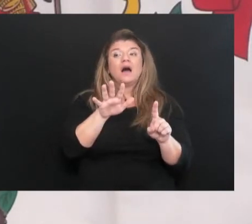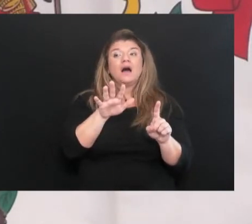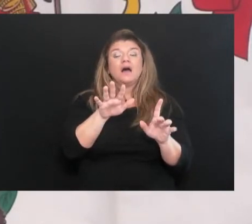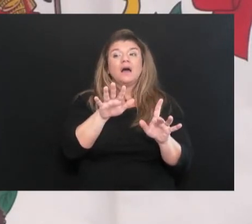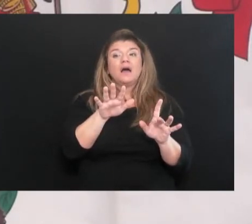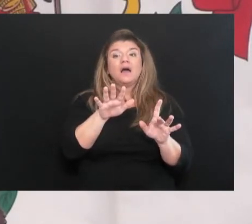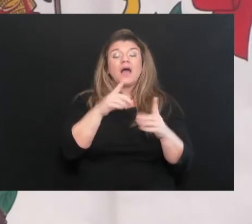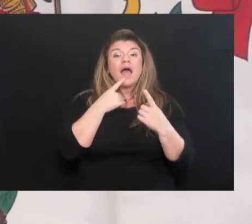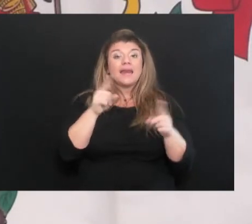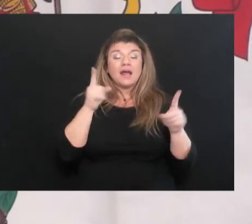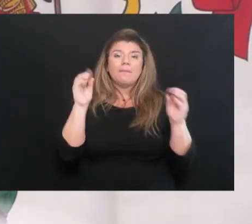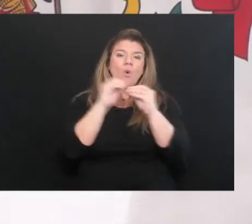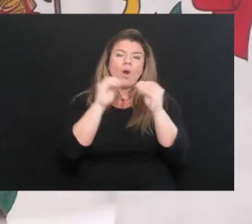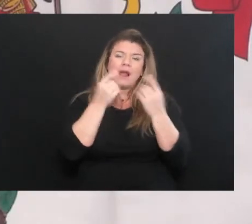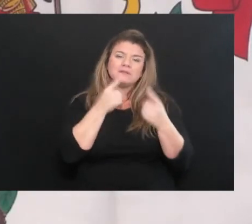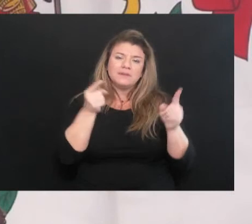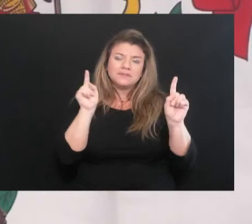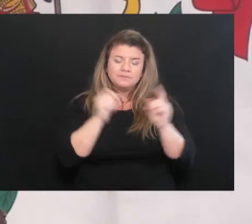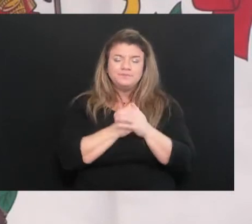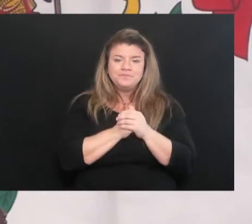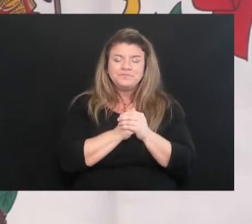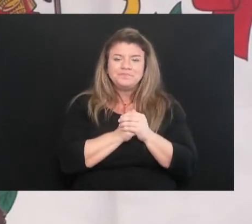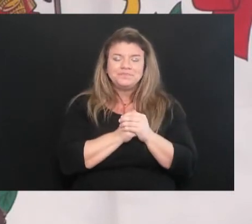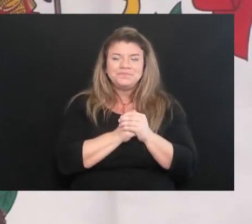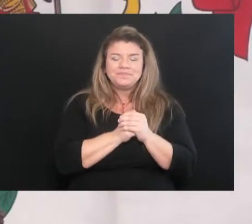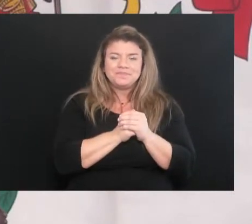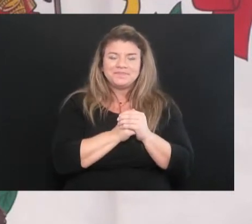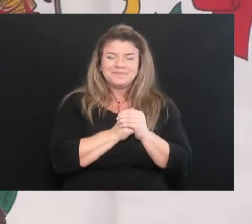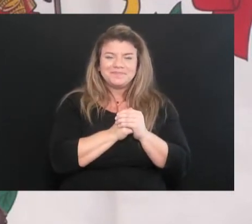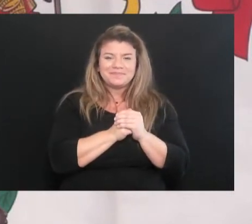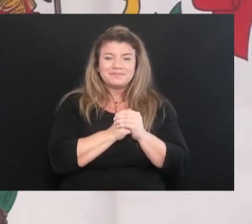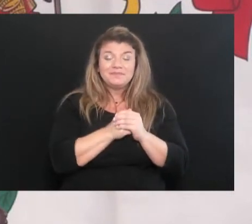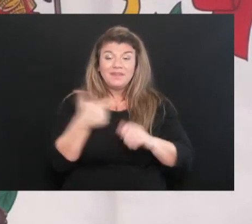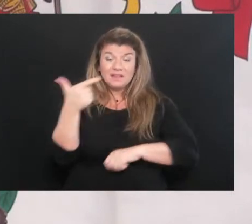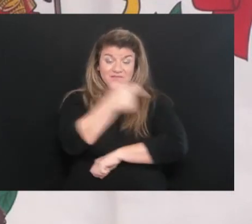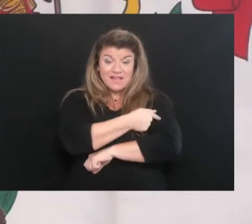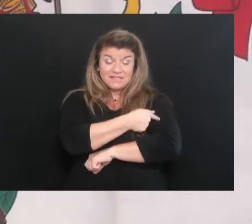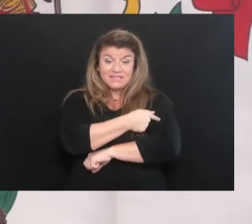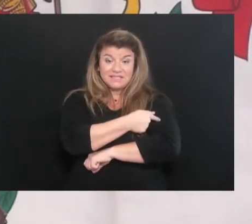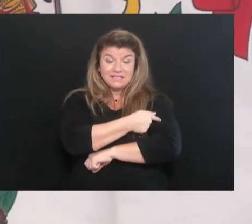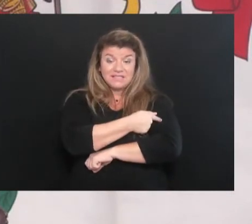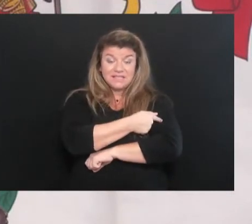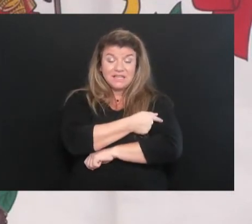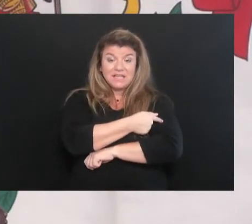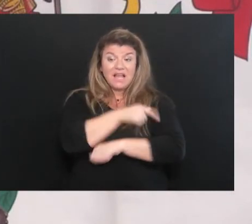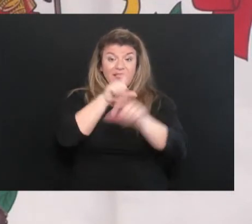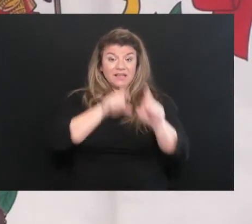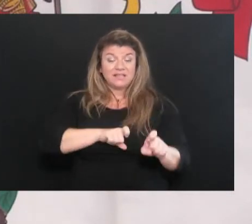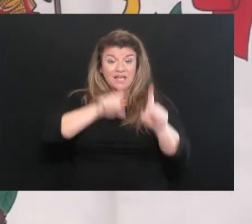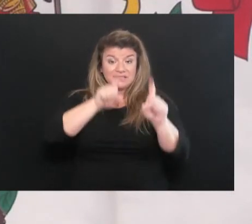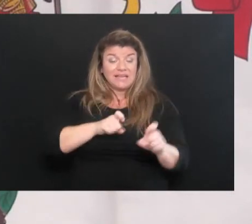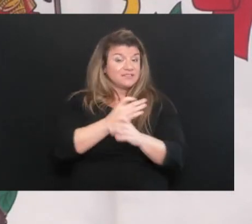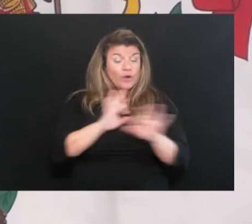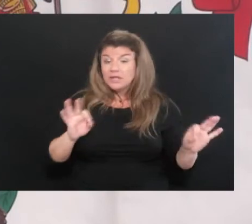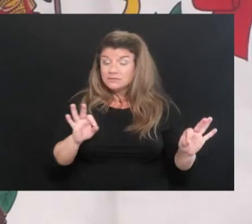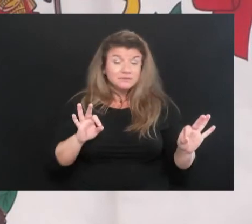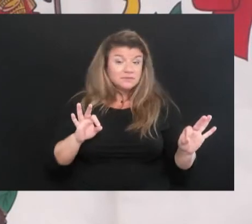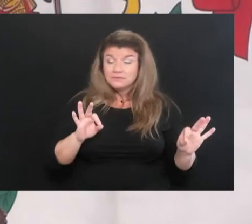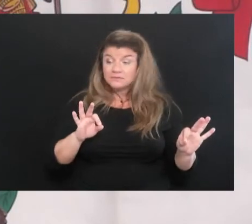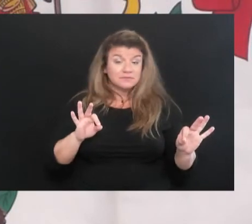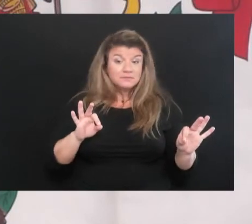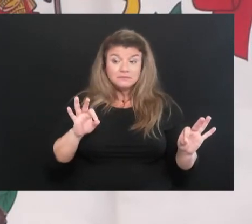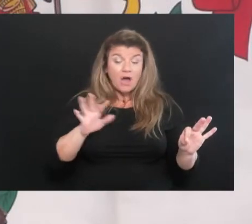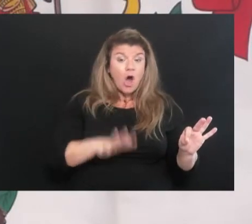just announcements, more announcements, is the vaccines, the testing rather is free in every